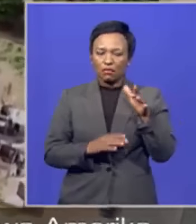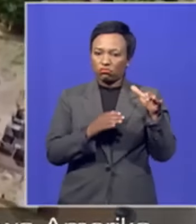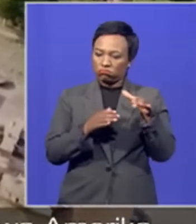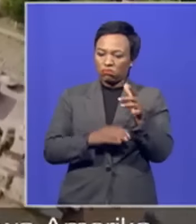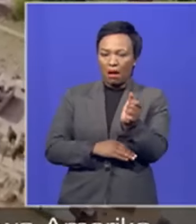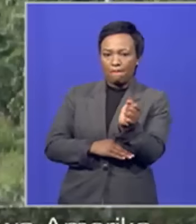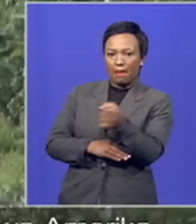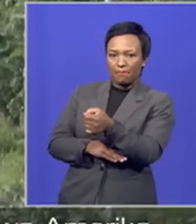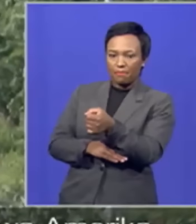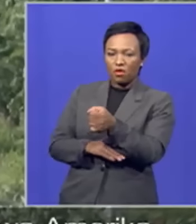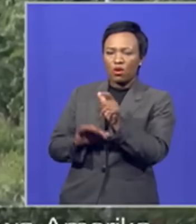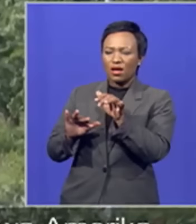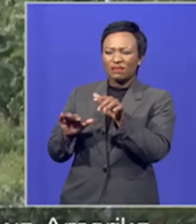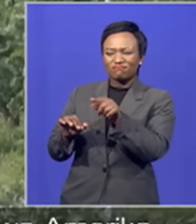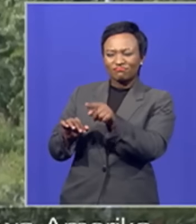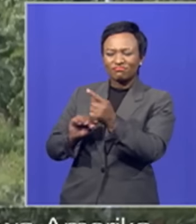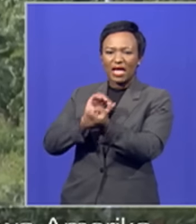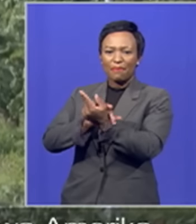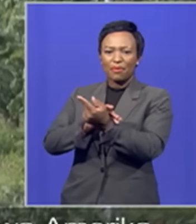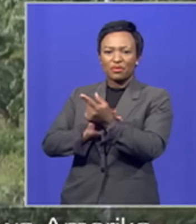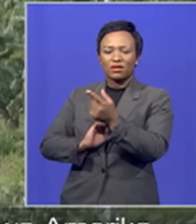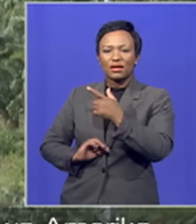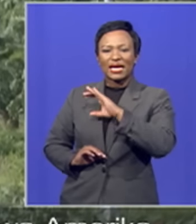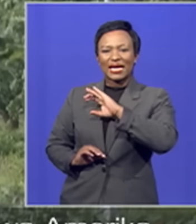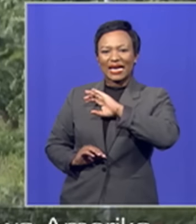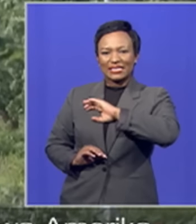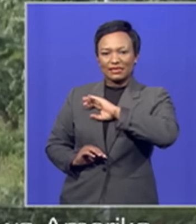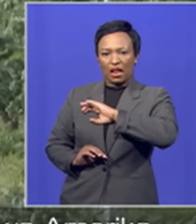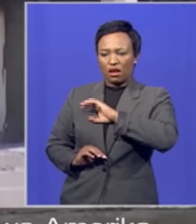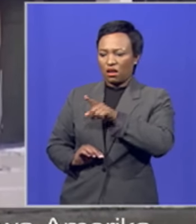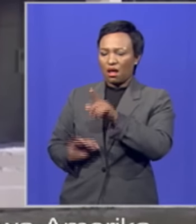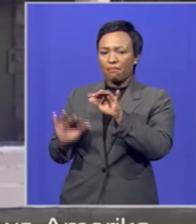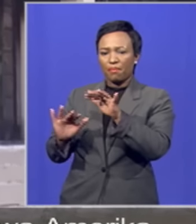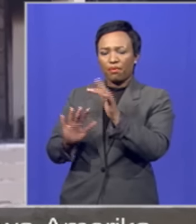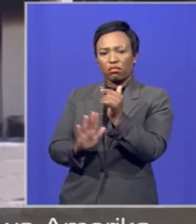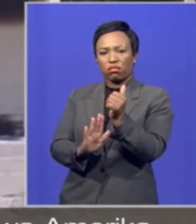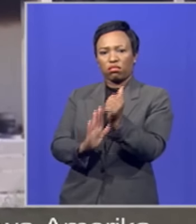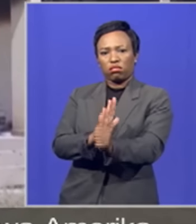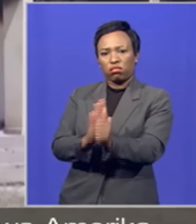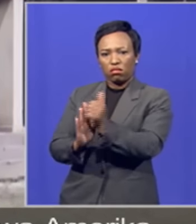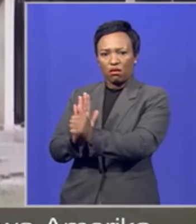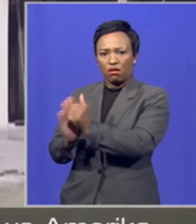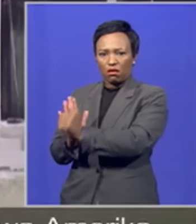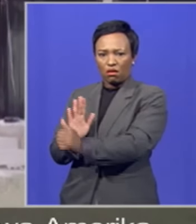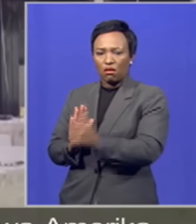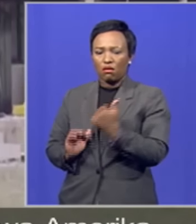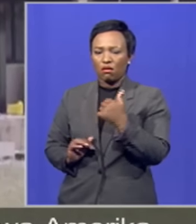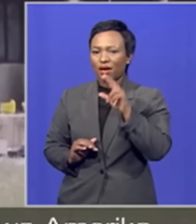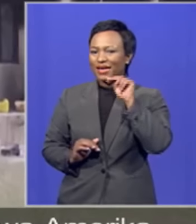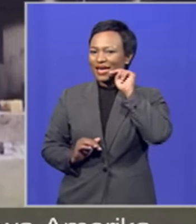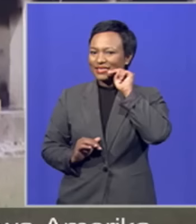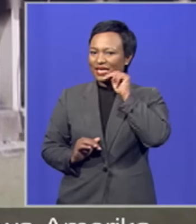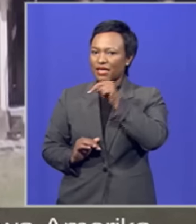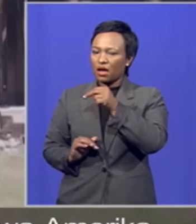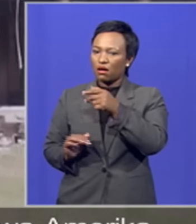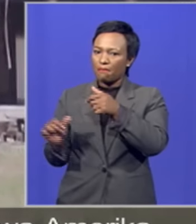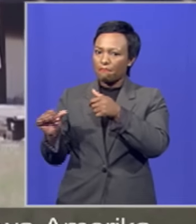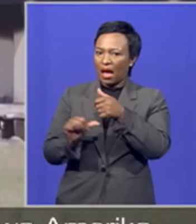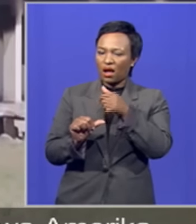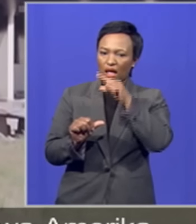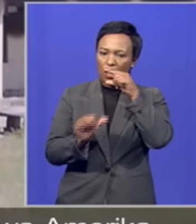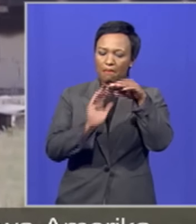go bolawa ga Bakreste. Seno ke morago ga gore botsamaisi jwa gagwe bo busetse Nigeria mo lenaaneng la dinaga tse America e